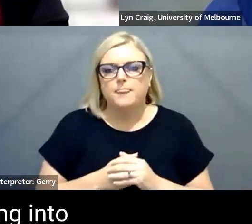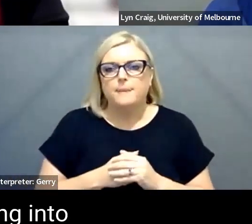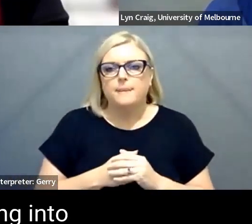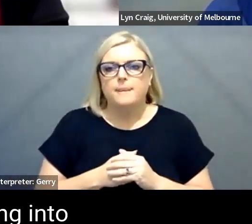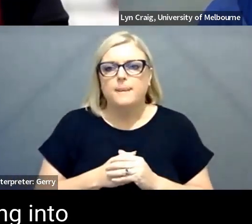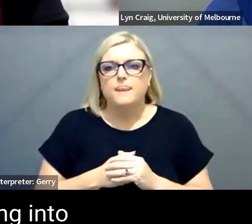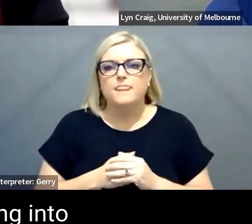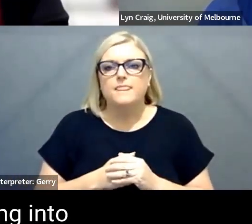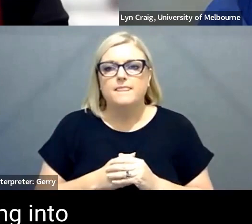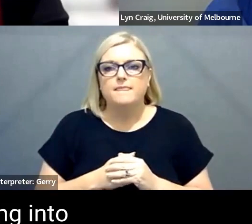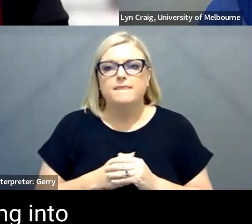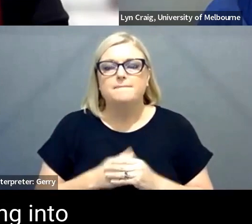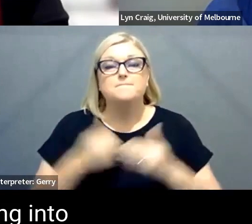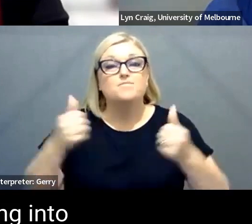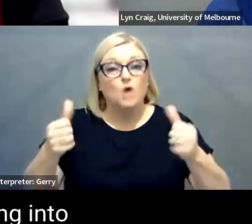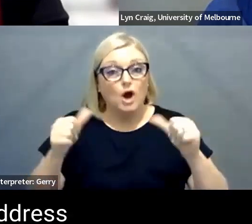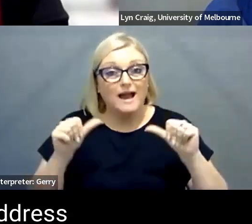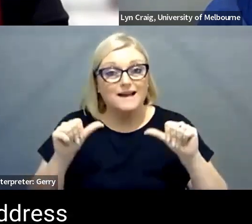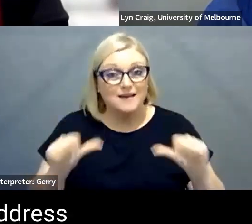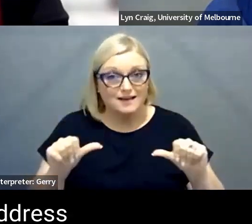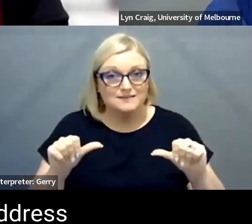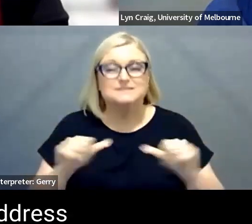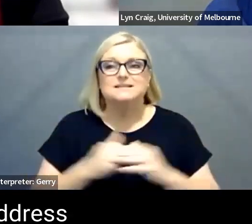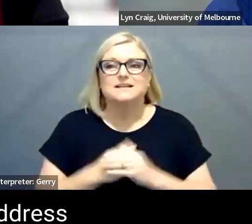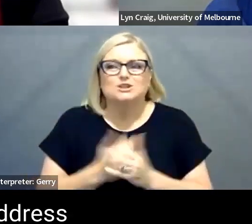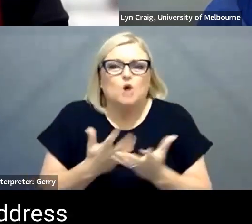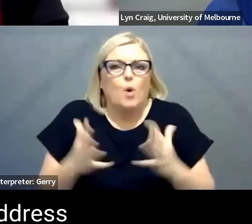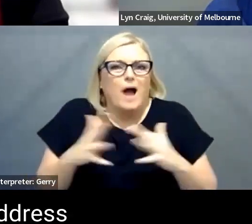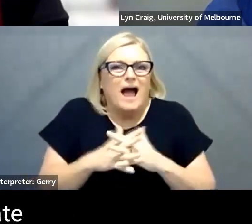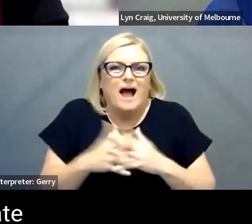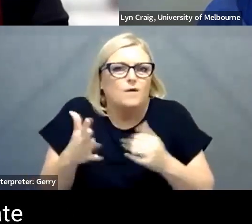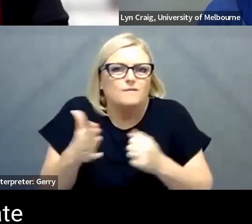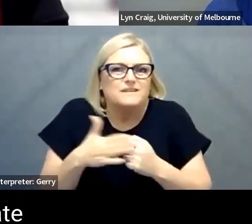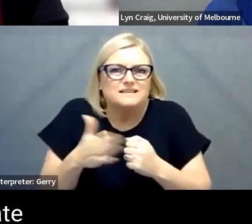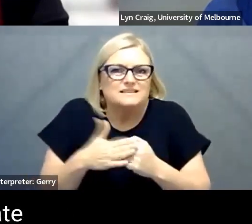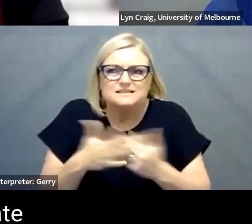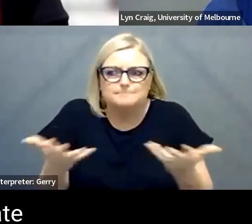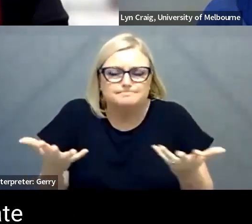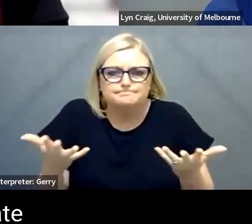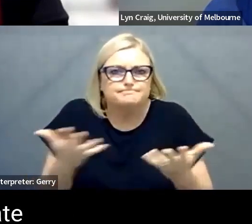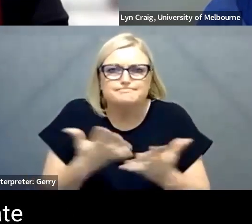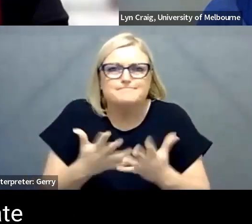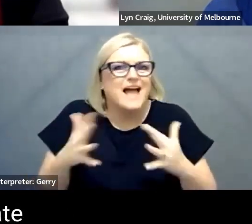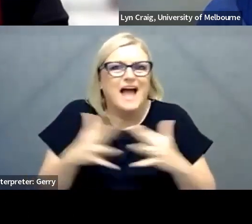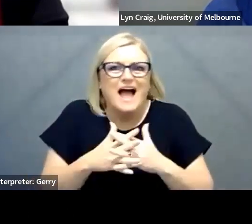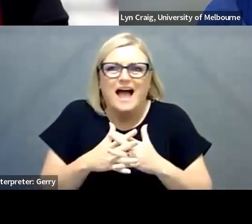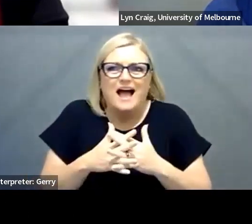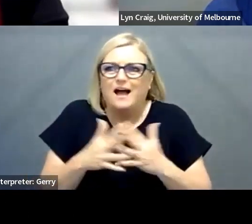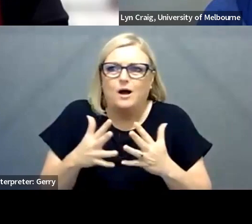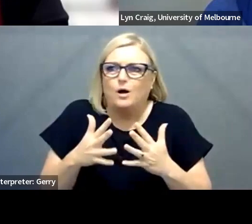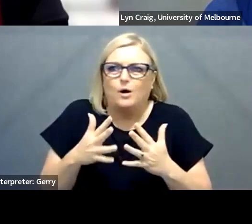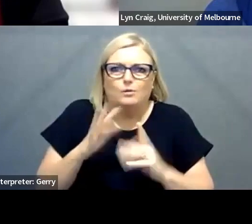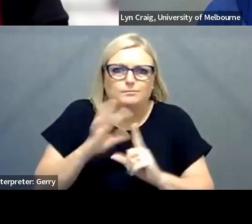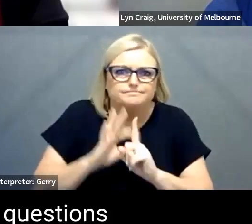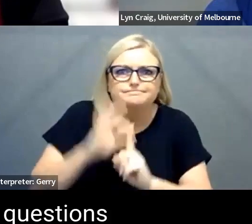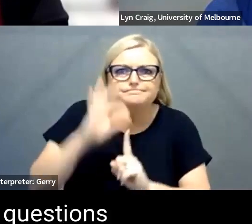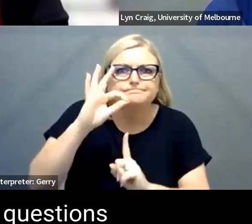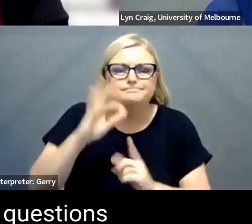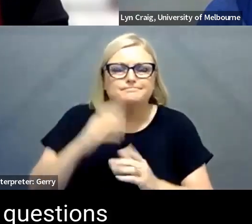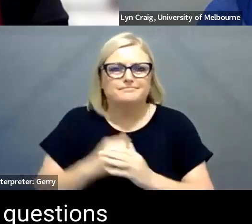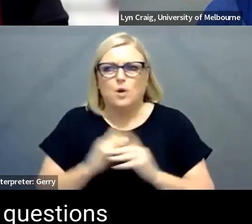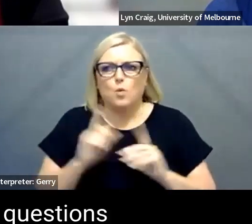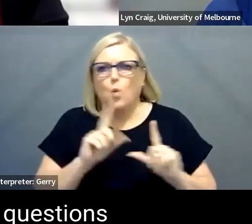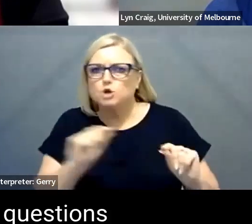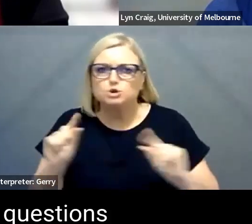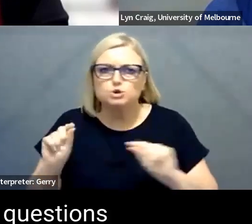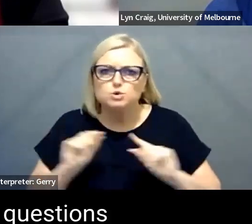to start getting into what needs to change to actually address these problems and create some long-term solutions. While we're doing this, please, if you've got